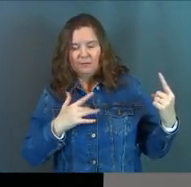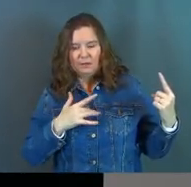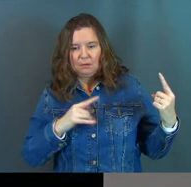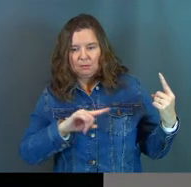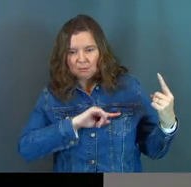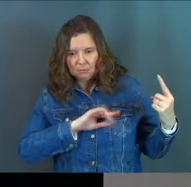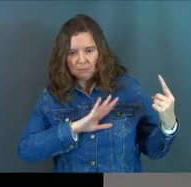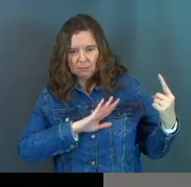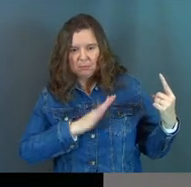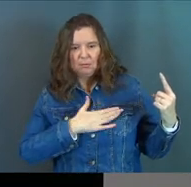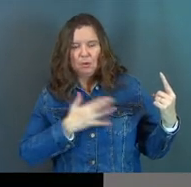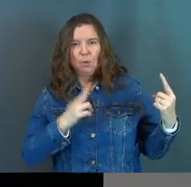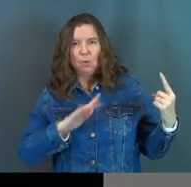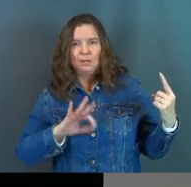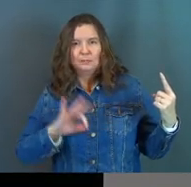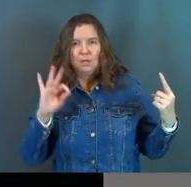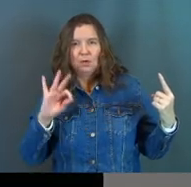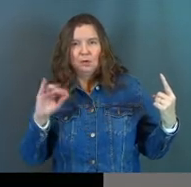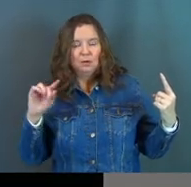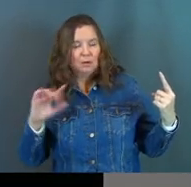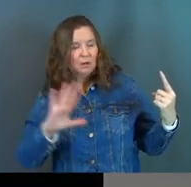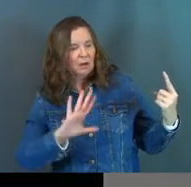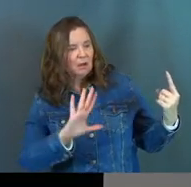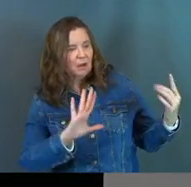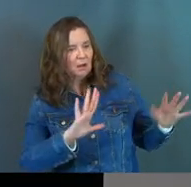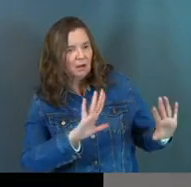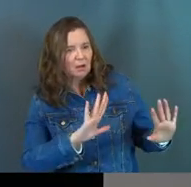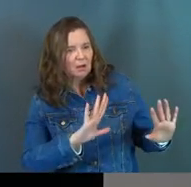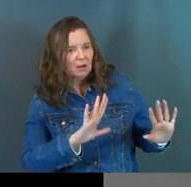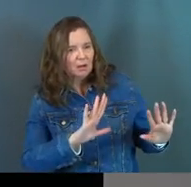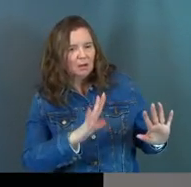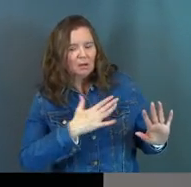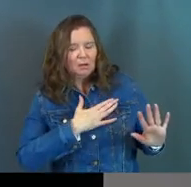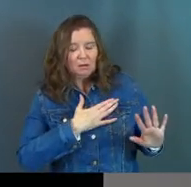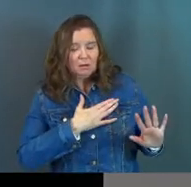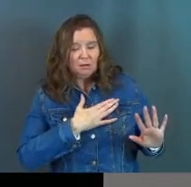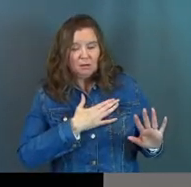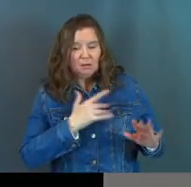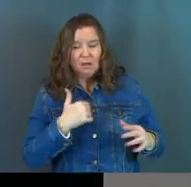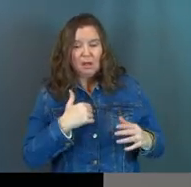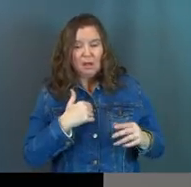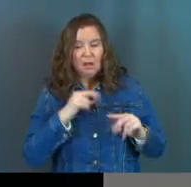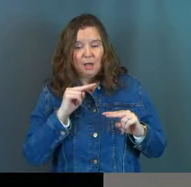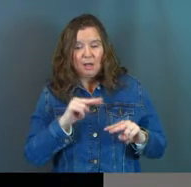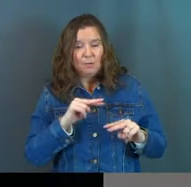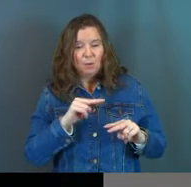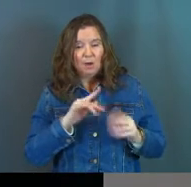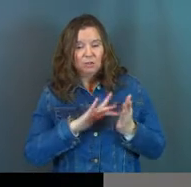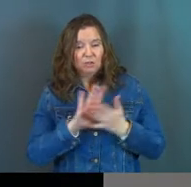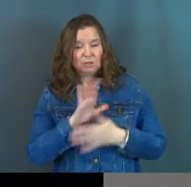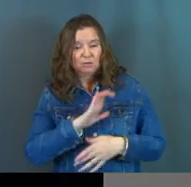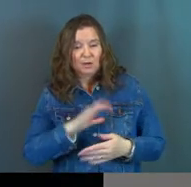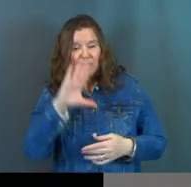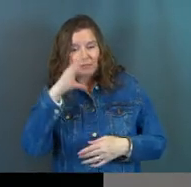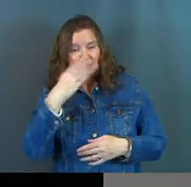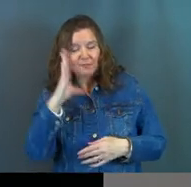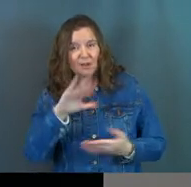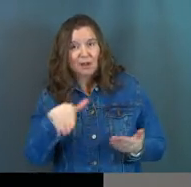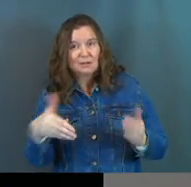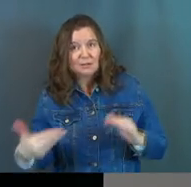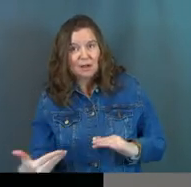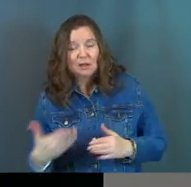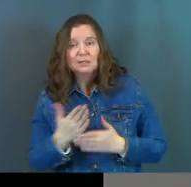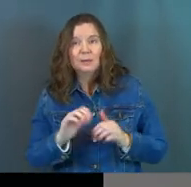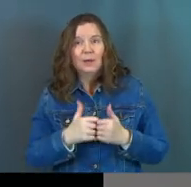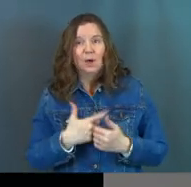feels the conviction of the Holy Spirit and says, "Oh my gosh, I'm watching Jesus Christ, the Son of God, die."